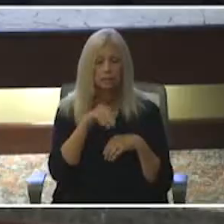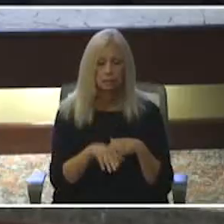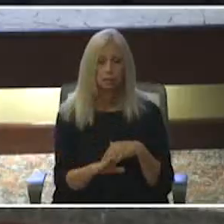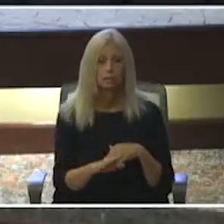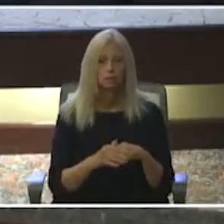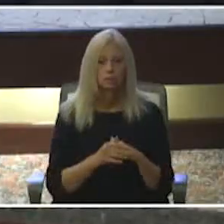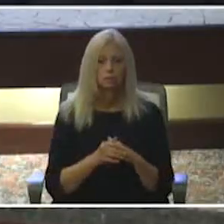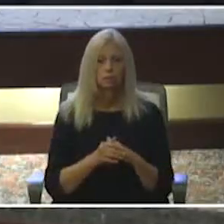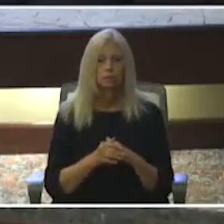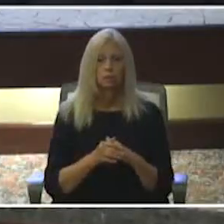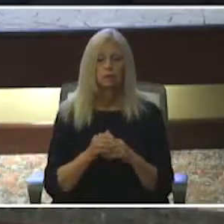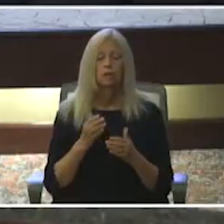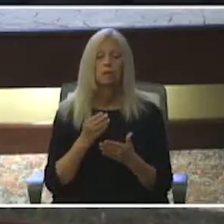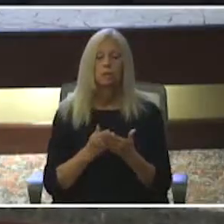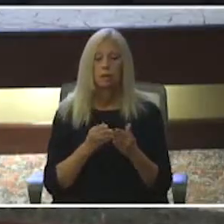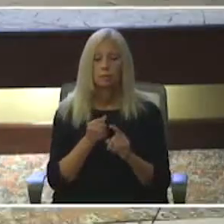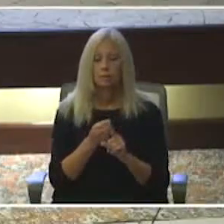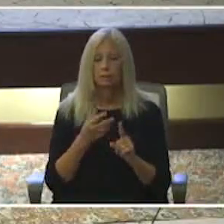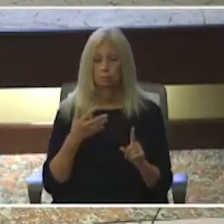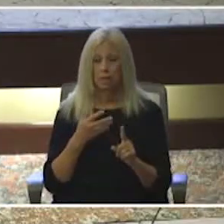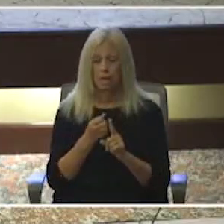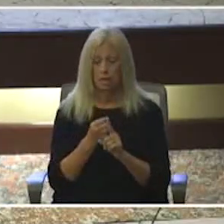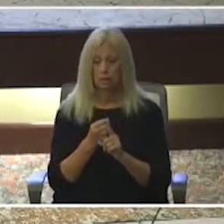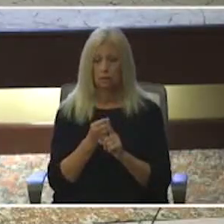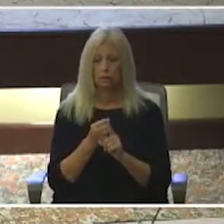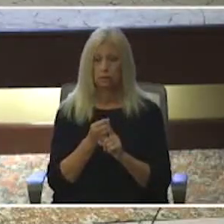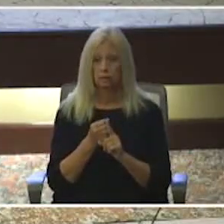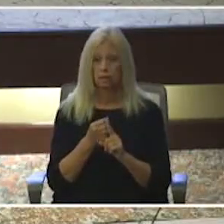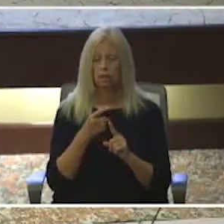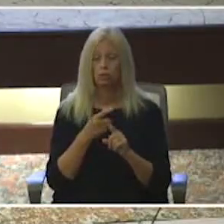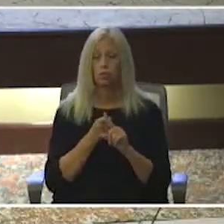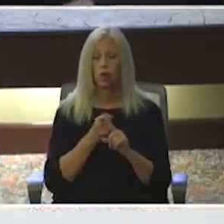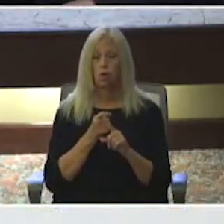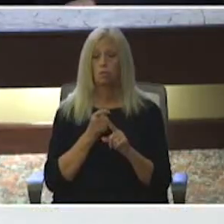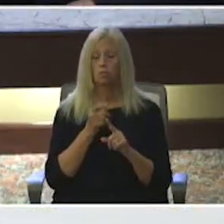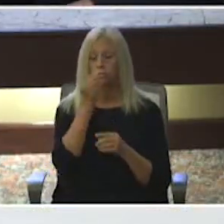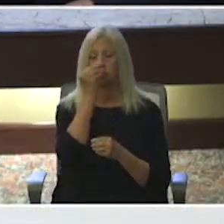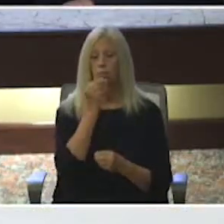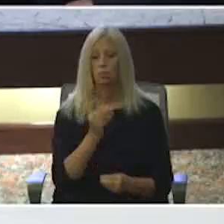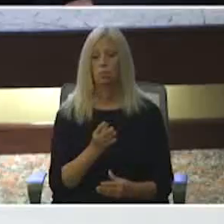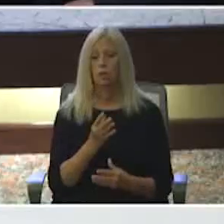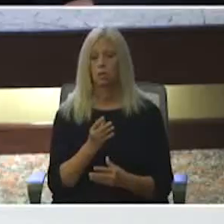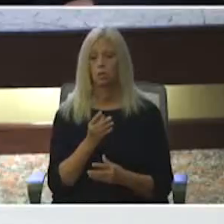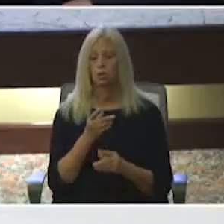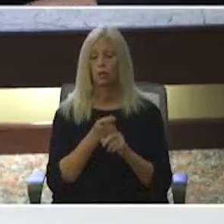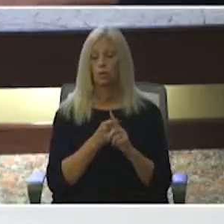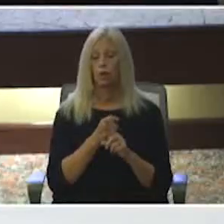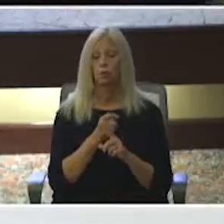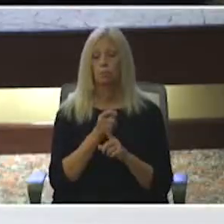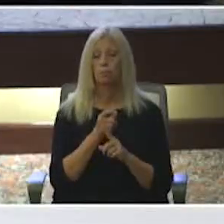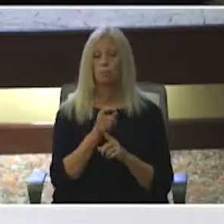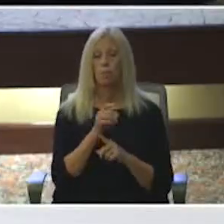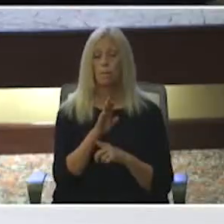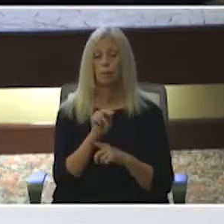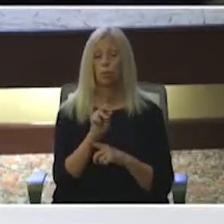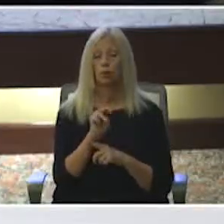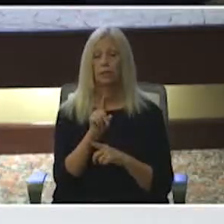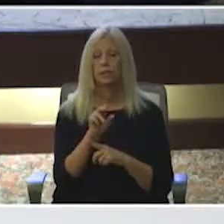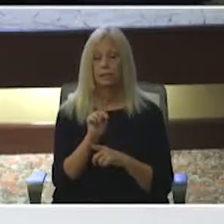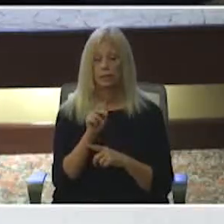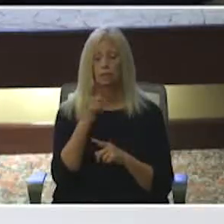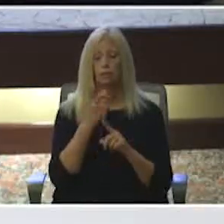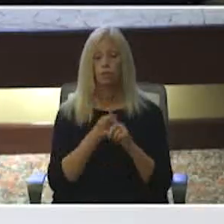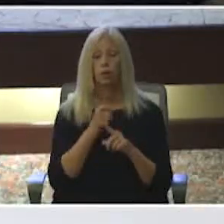And some of that expanded version, for what it's worth, came from input from Brendan from the Cameron Park Zoo about things that might